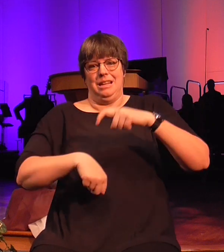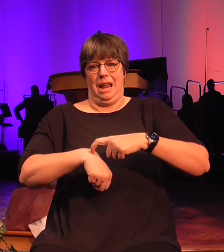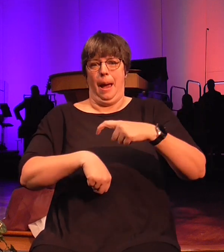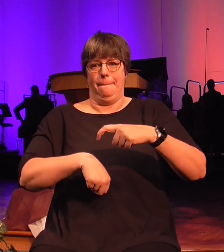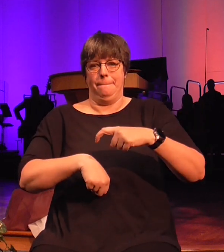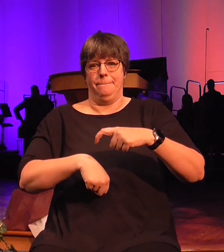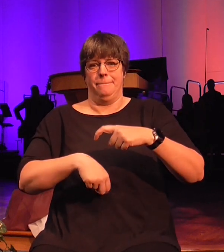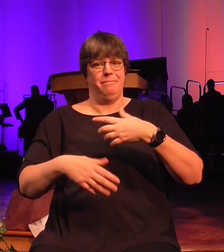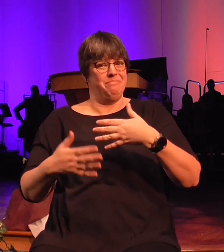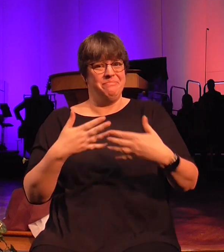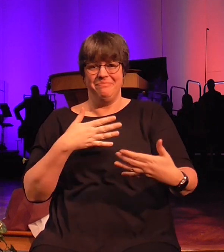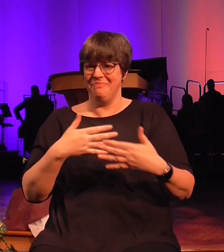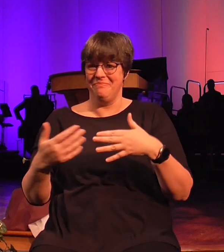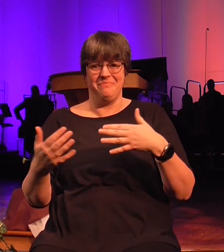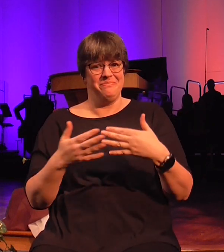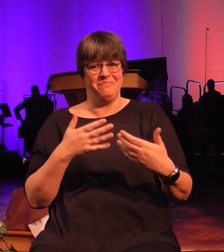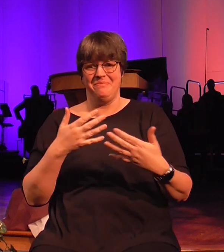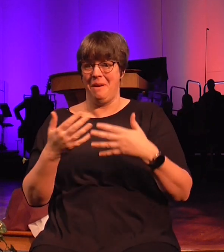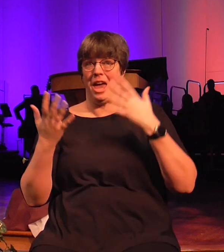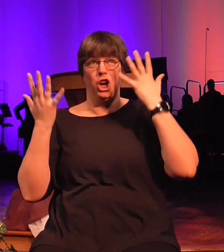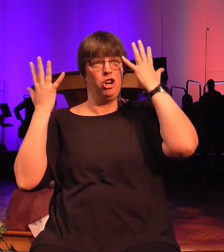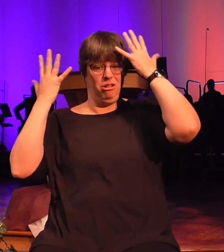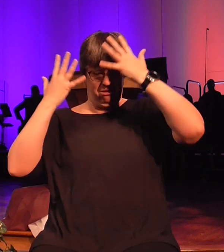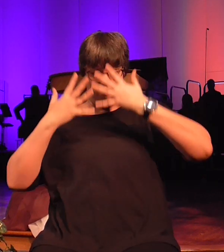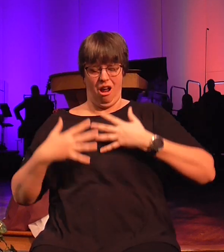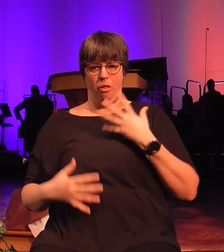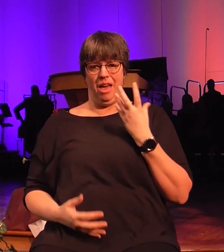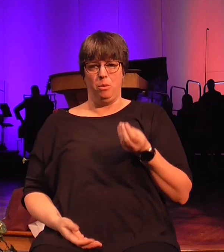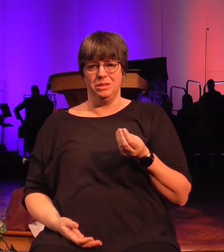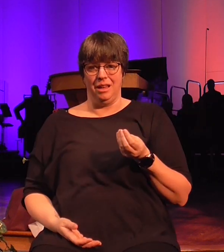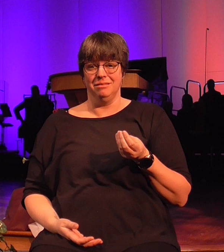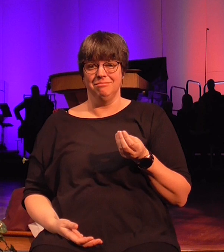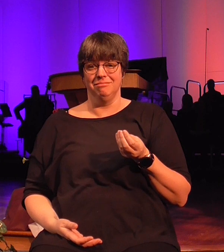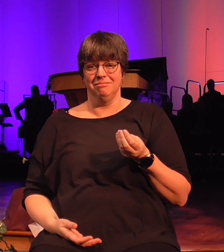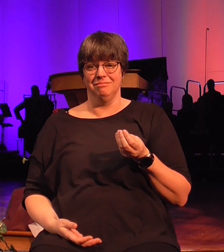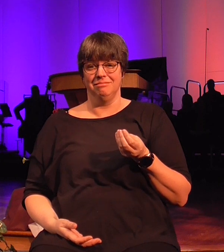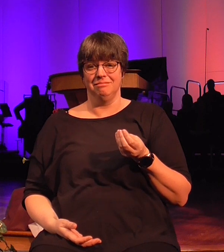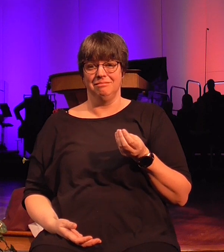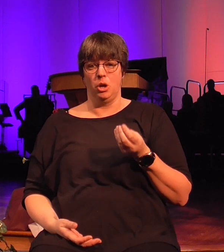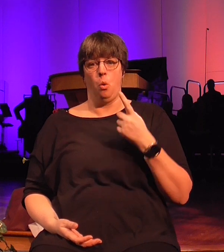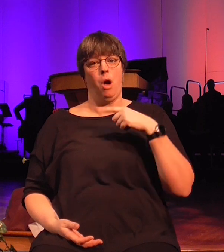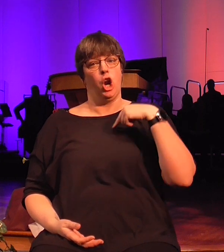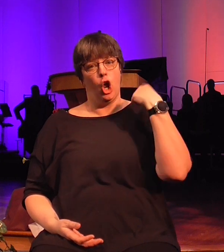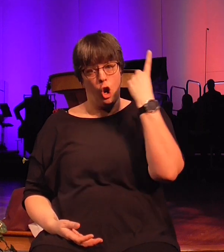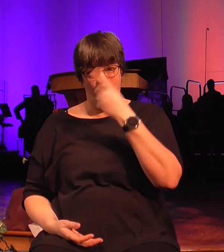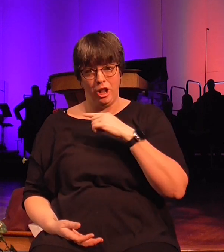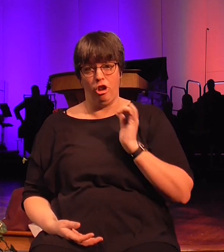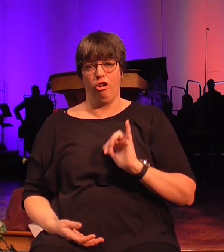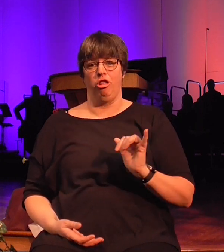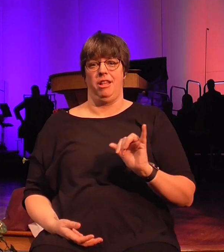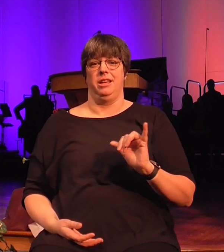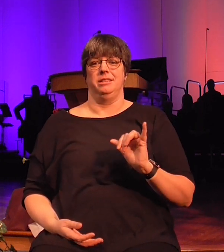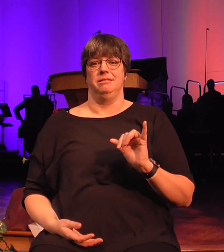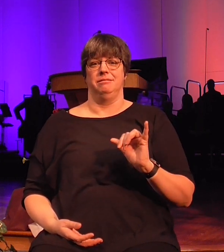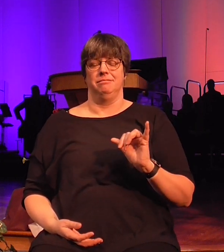in spite of appearances, in spite of what looks like